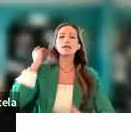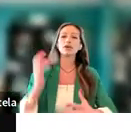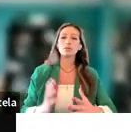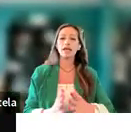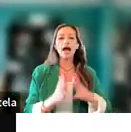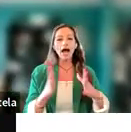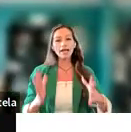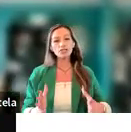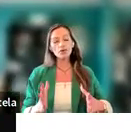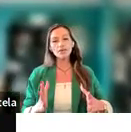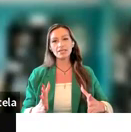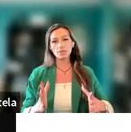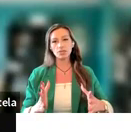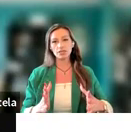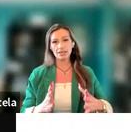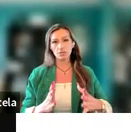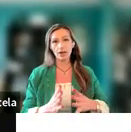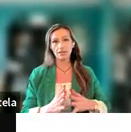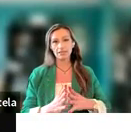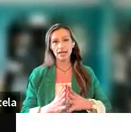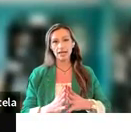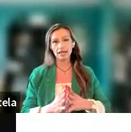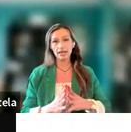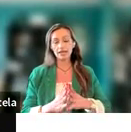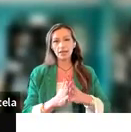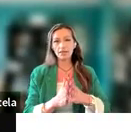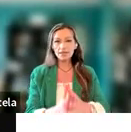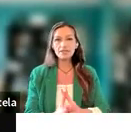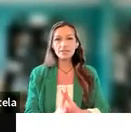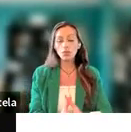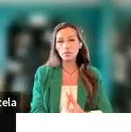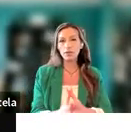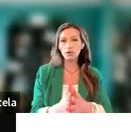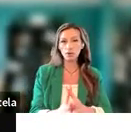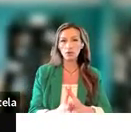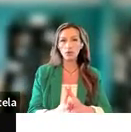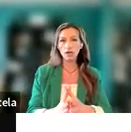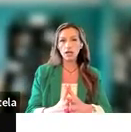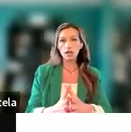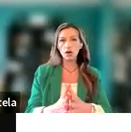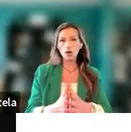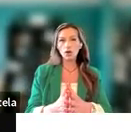look at me, look at me. I show these images as a way to say, this is a woman who